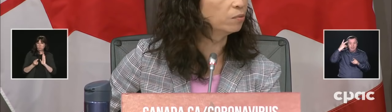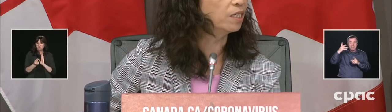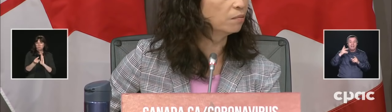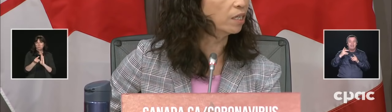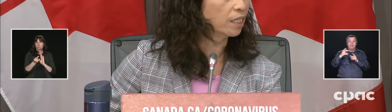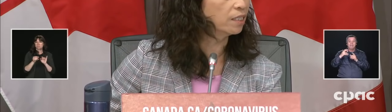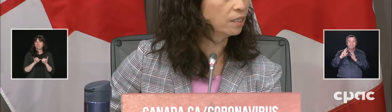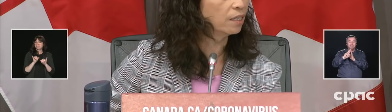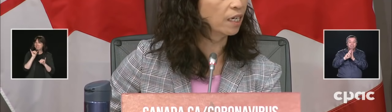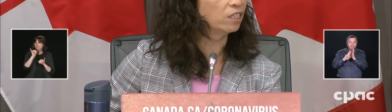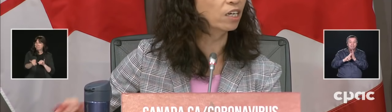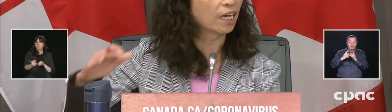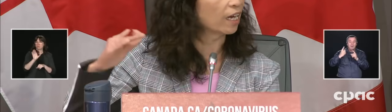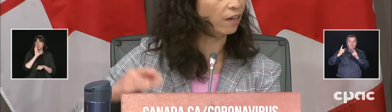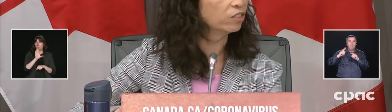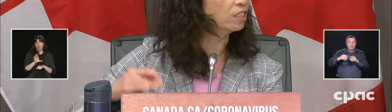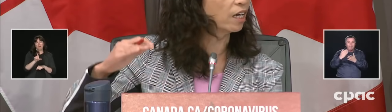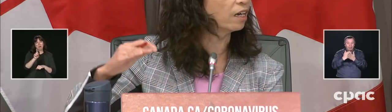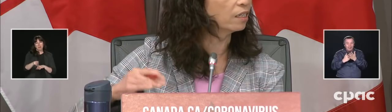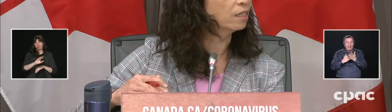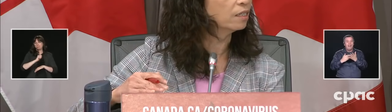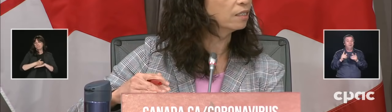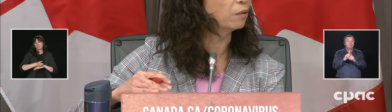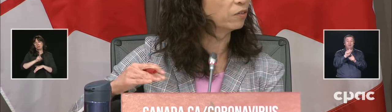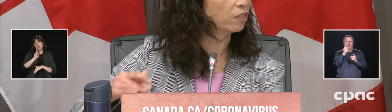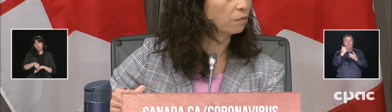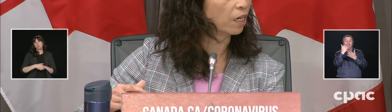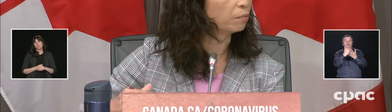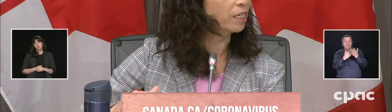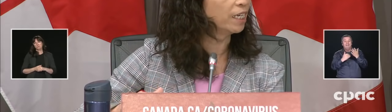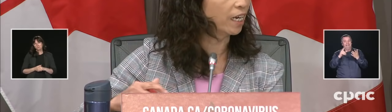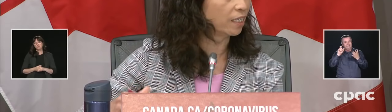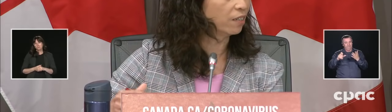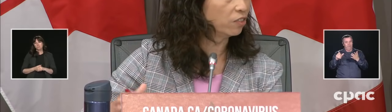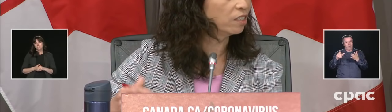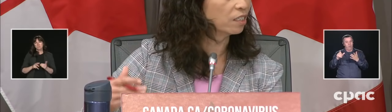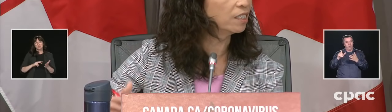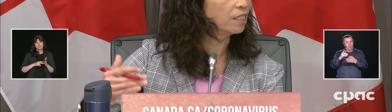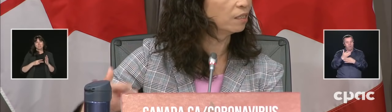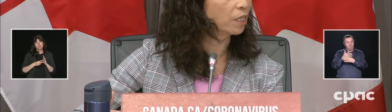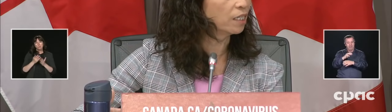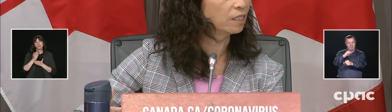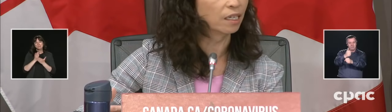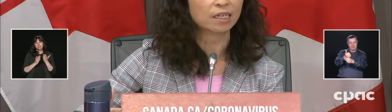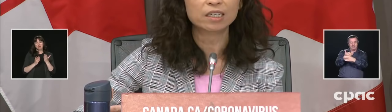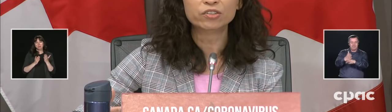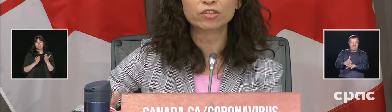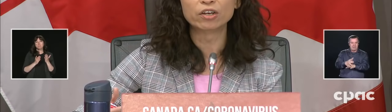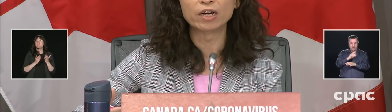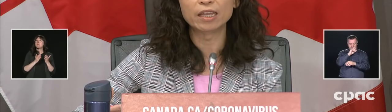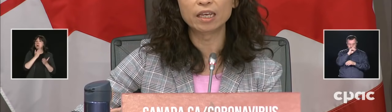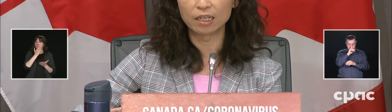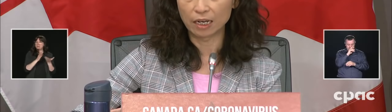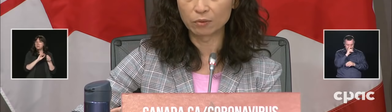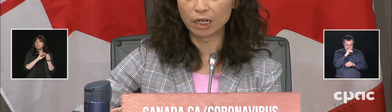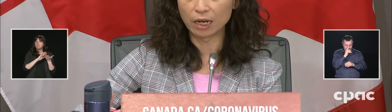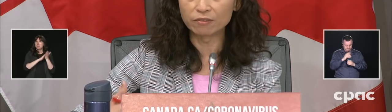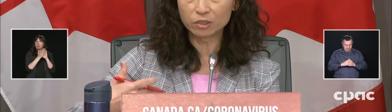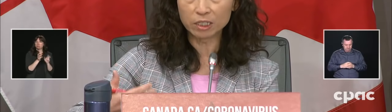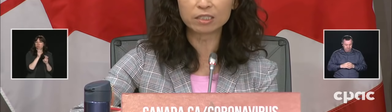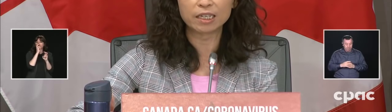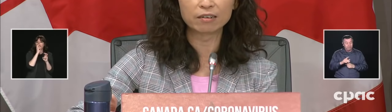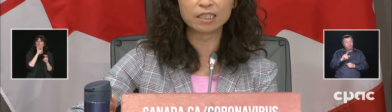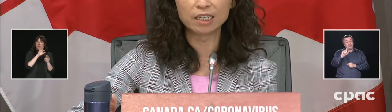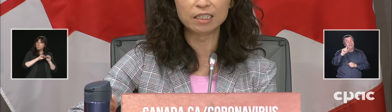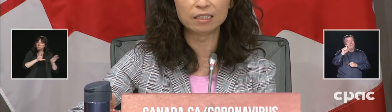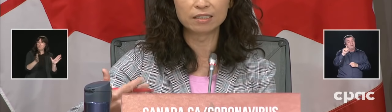have to be in place. And you're going to have to dial some of them up again if you're going to see some cases. So I think I would love